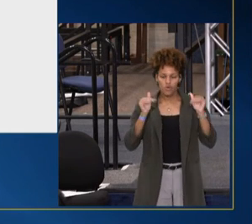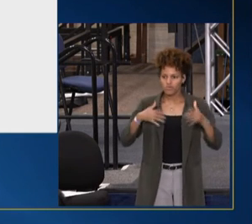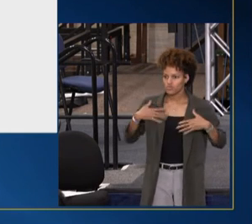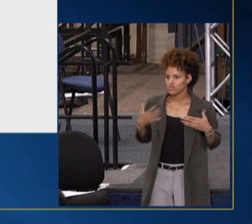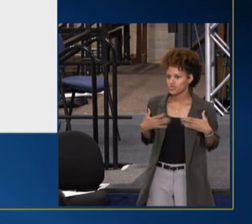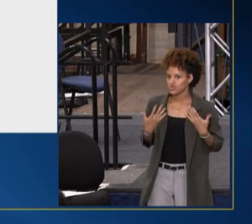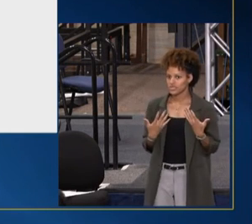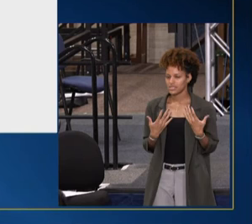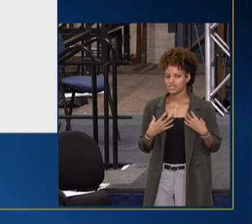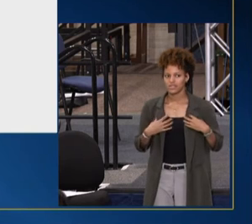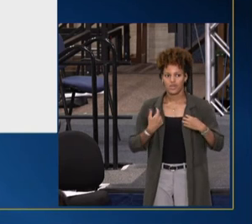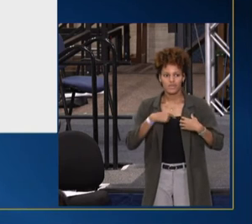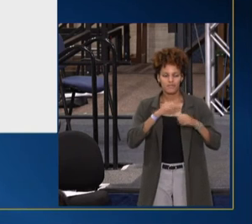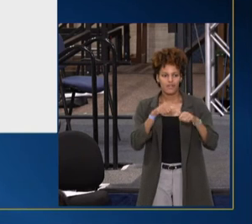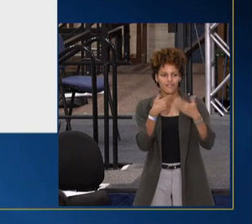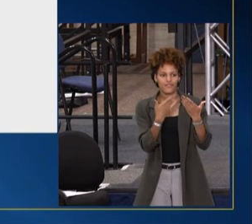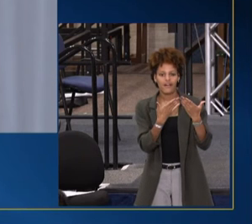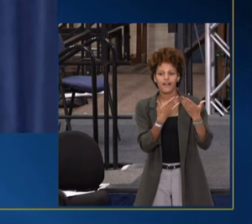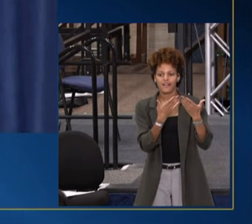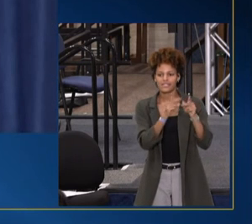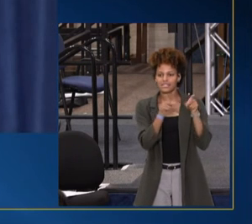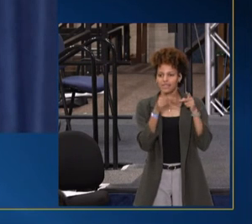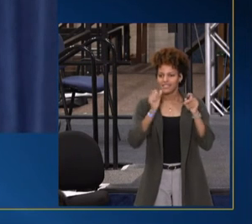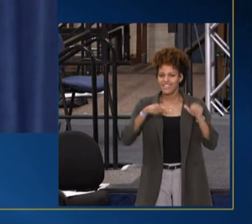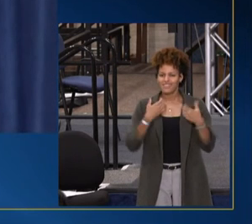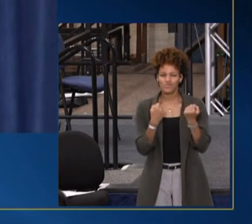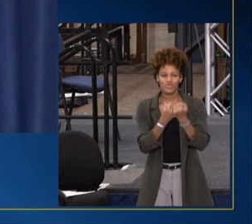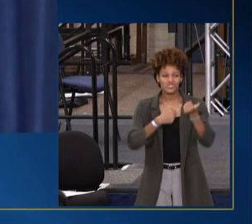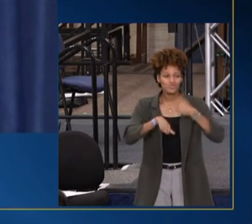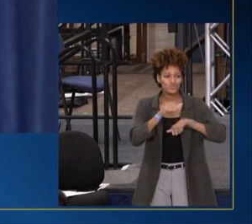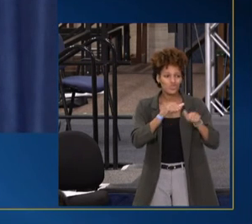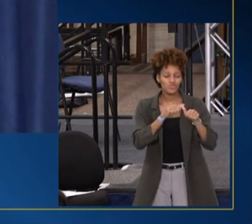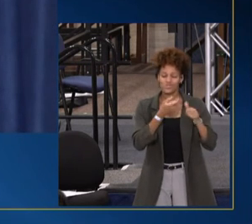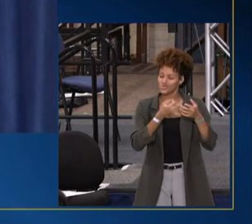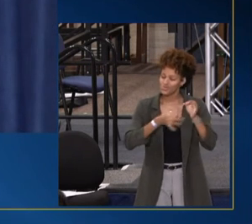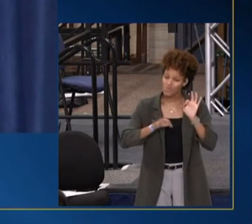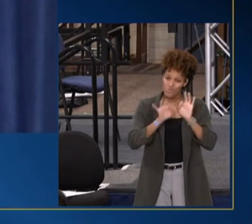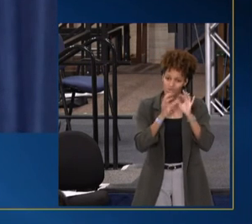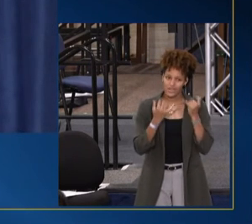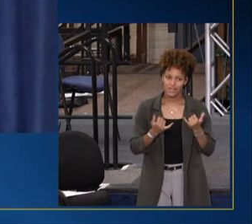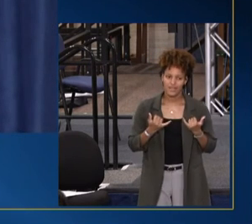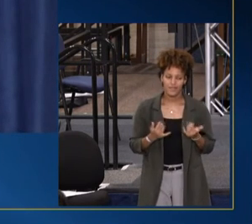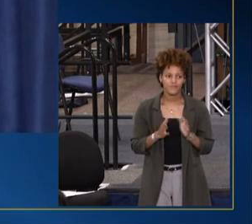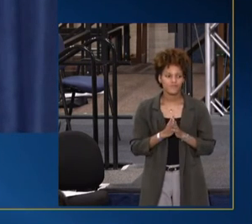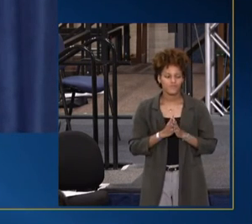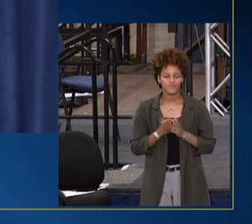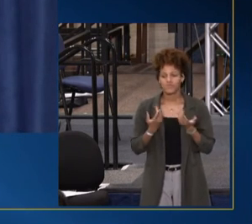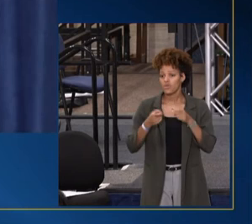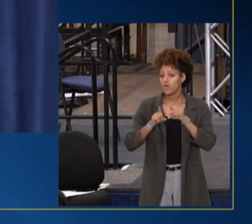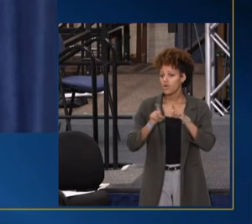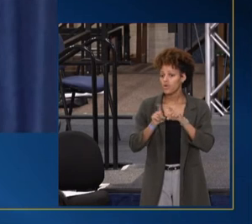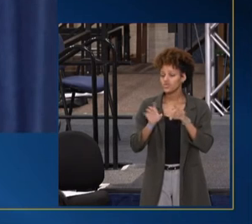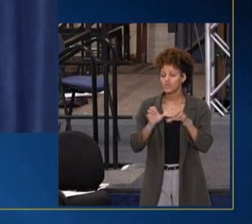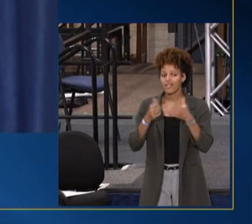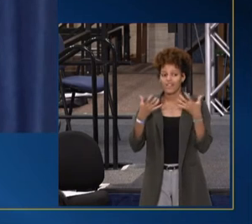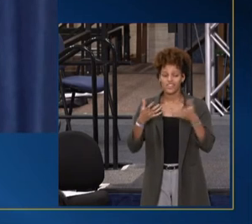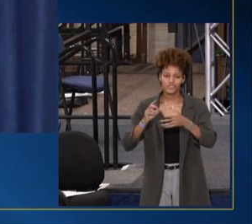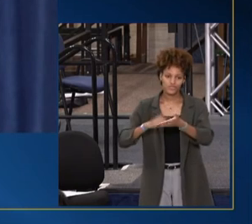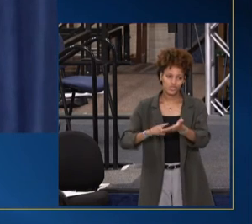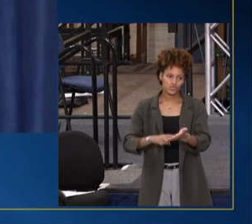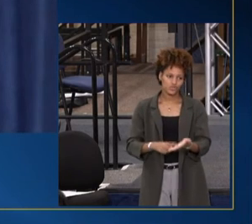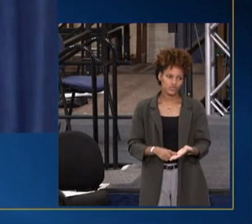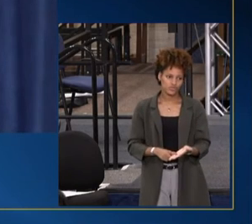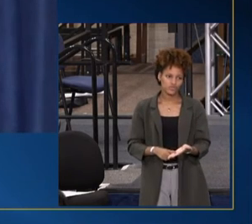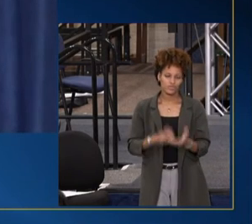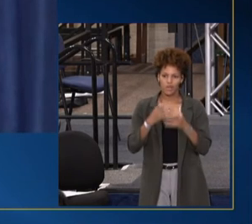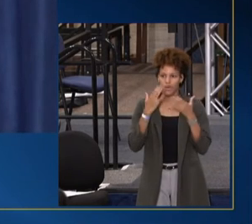We provide a platform where they can support each other, which is so critical right now. We also do a lot of research.